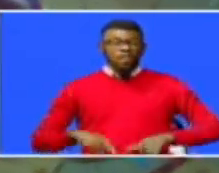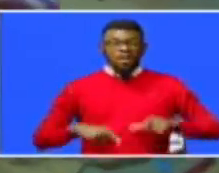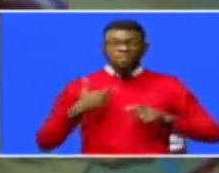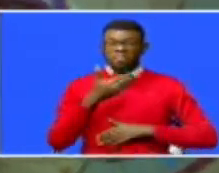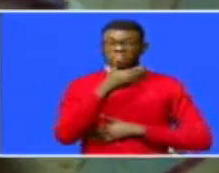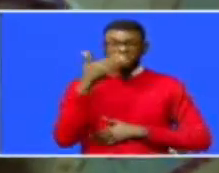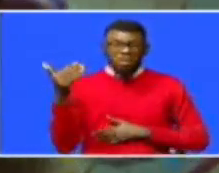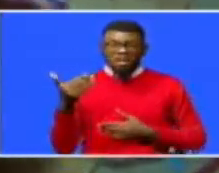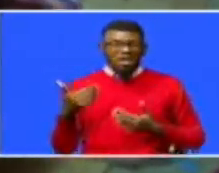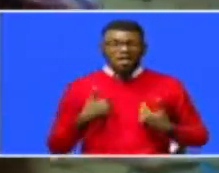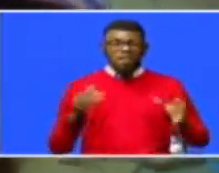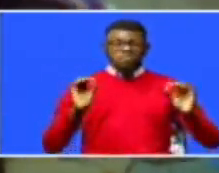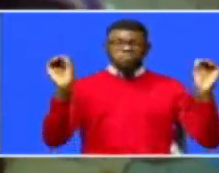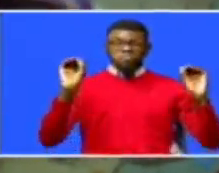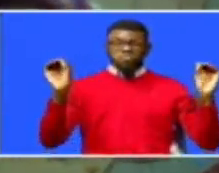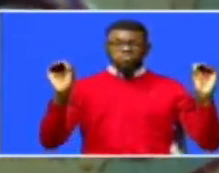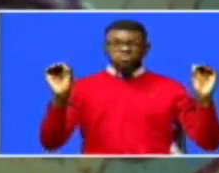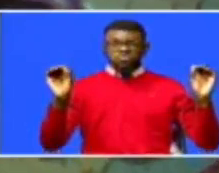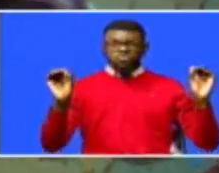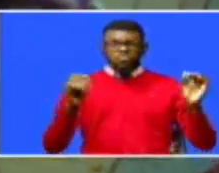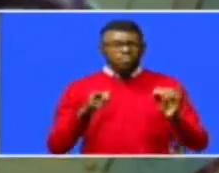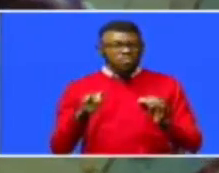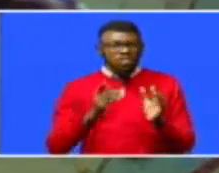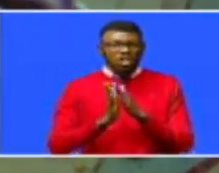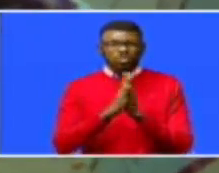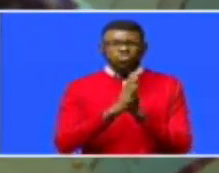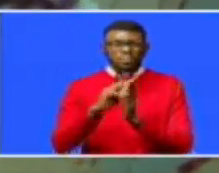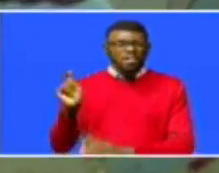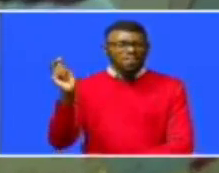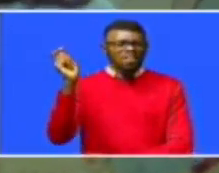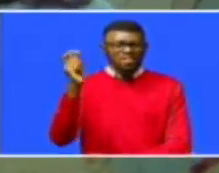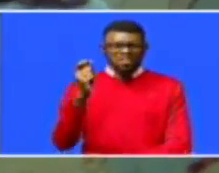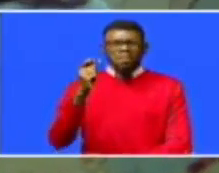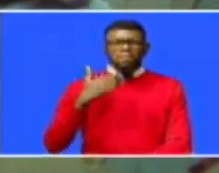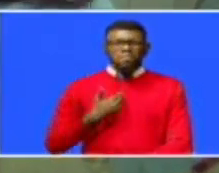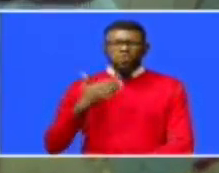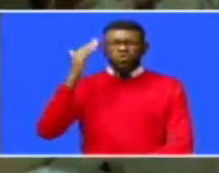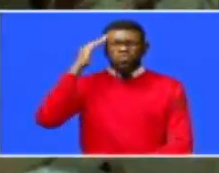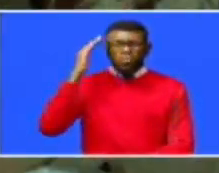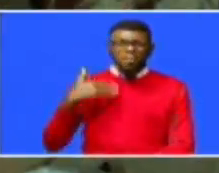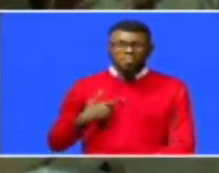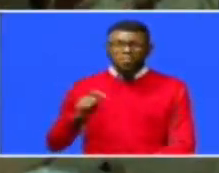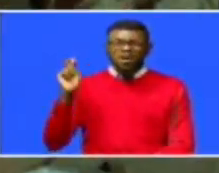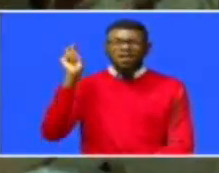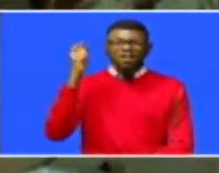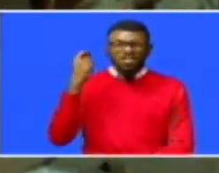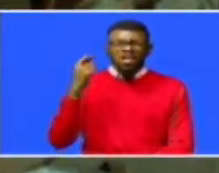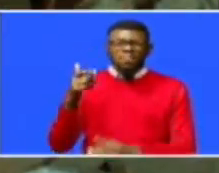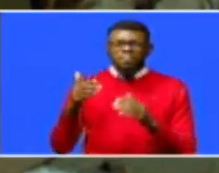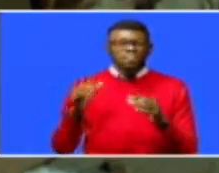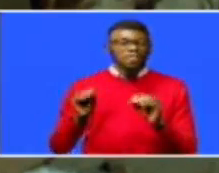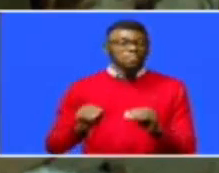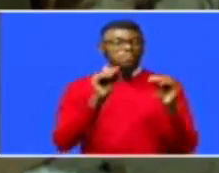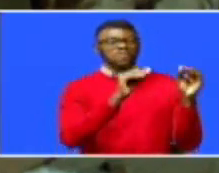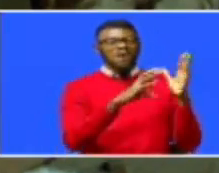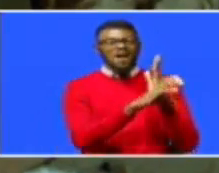here remaining a mirage. It is a story familiar here in Kenya. The story of Kenyans who have left home for the Middle East to